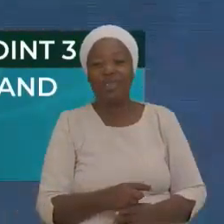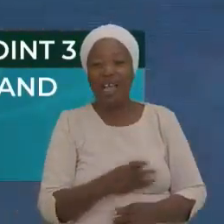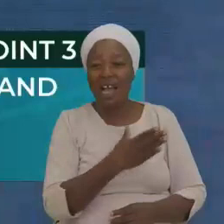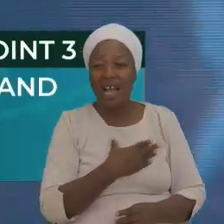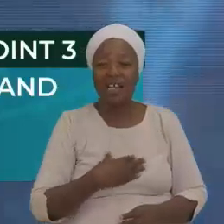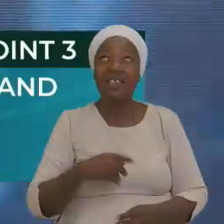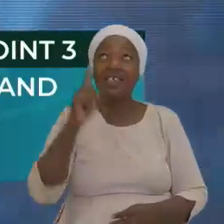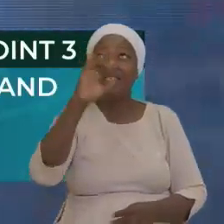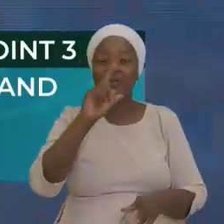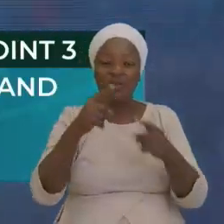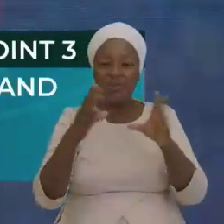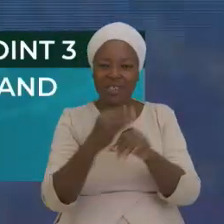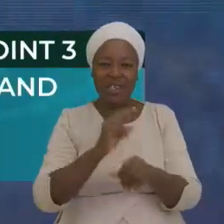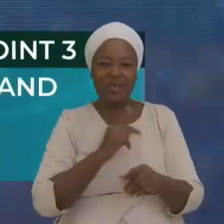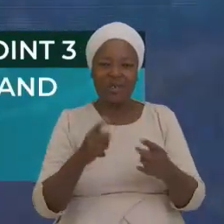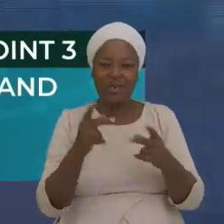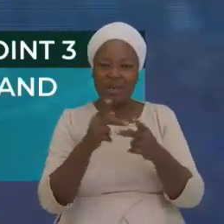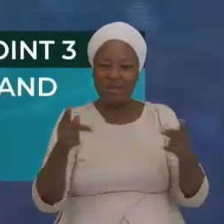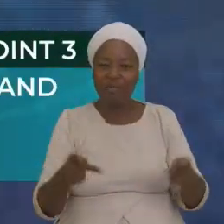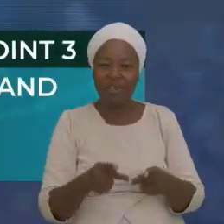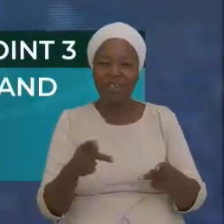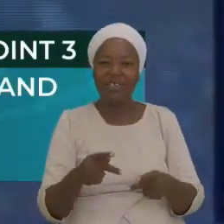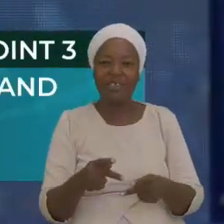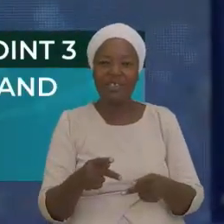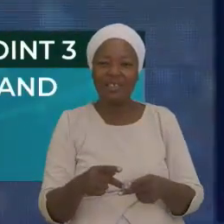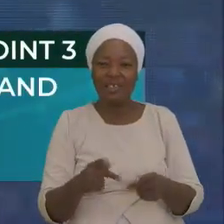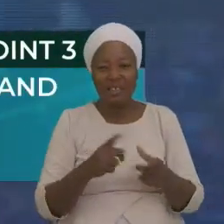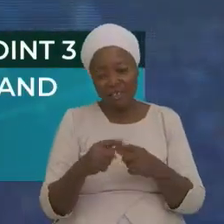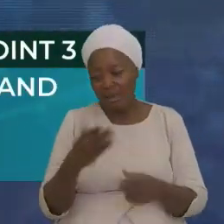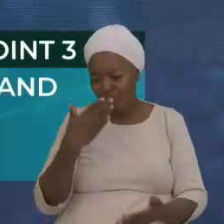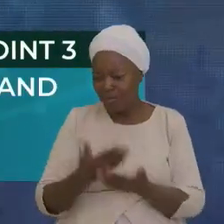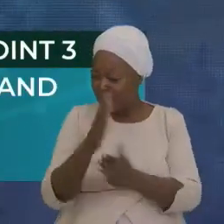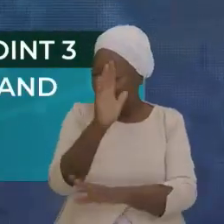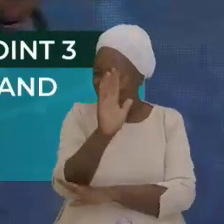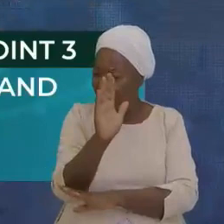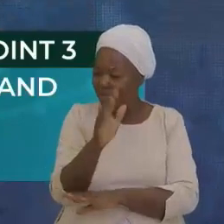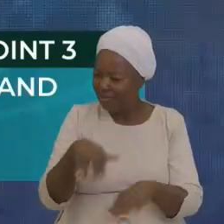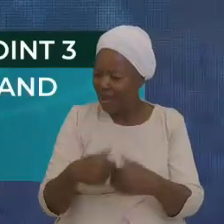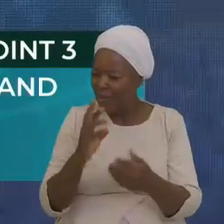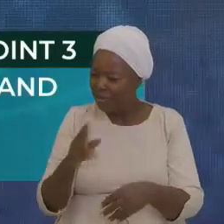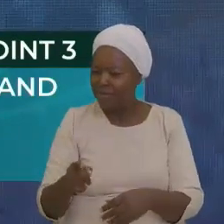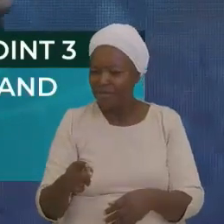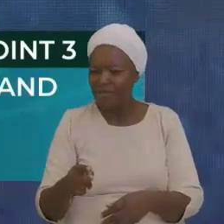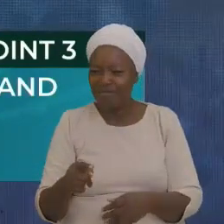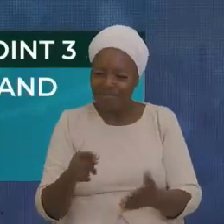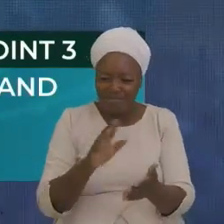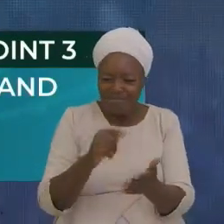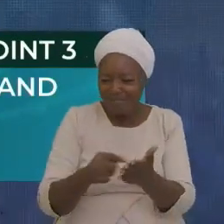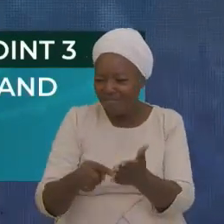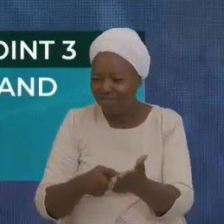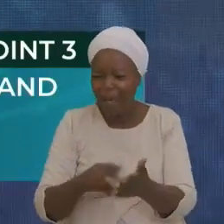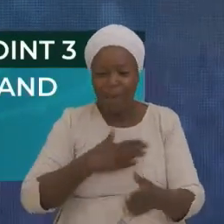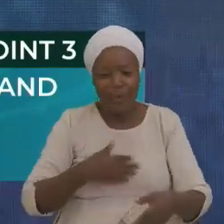take us on the flight. Says, good afternoon, so and so, my